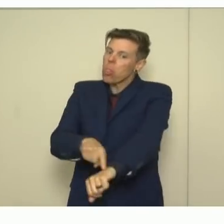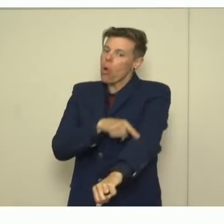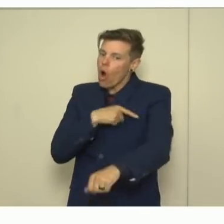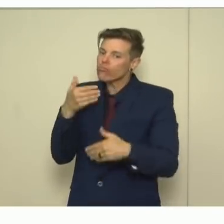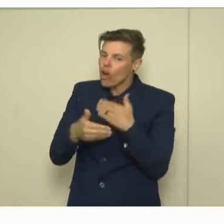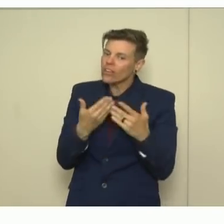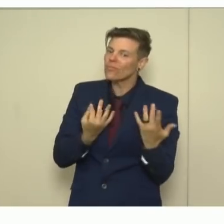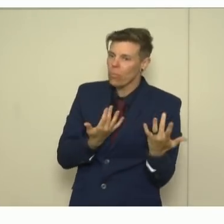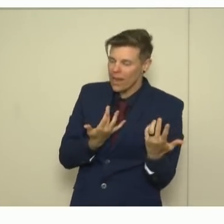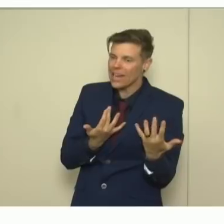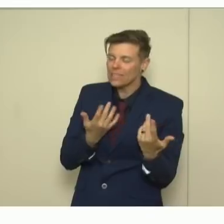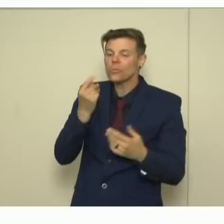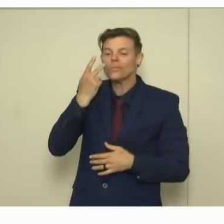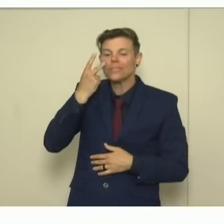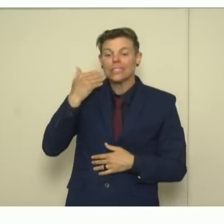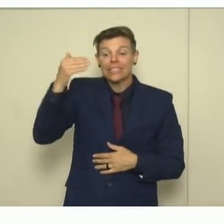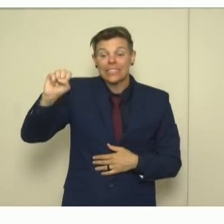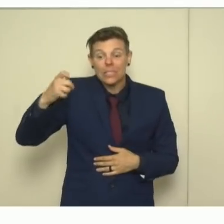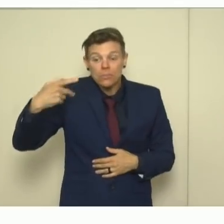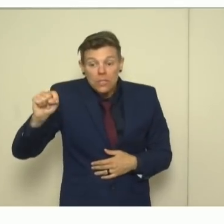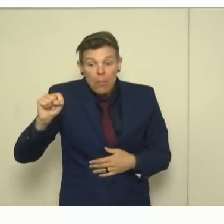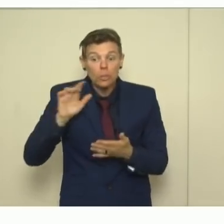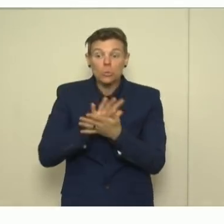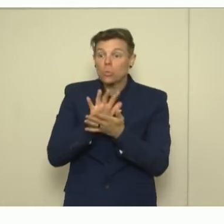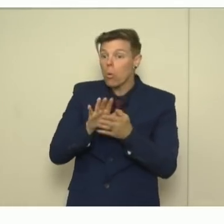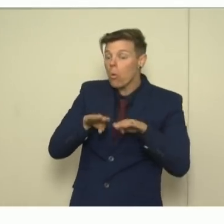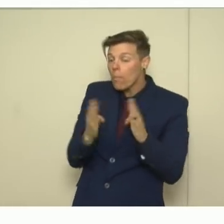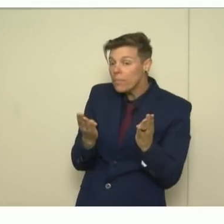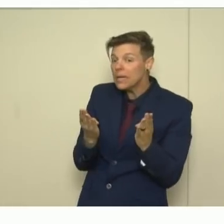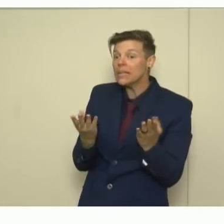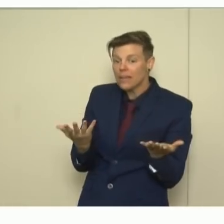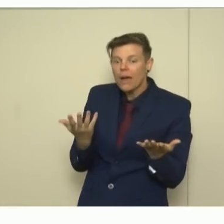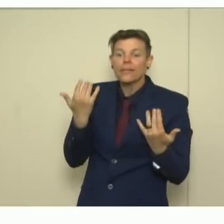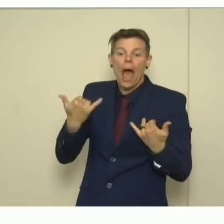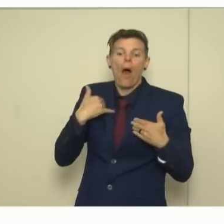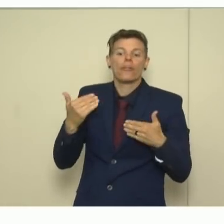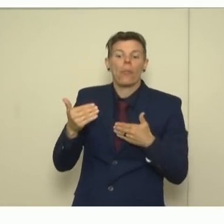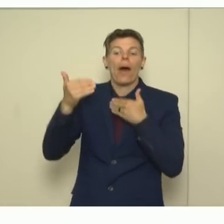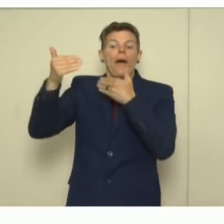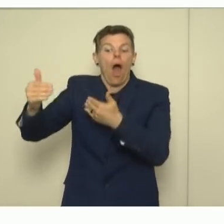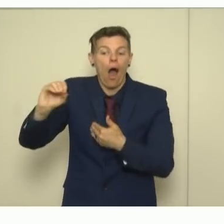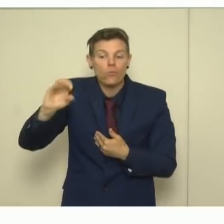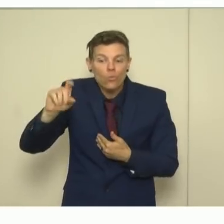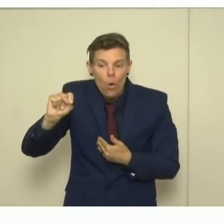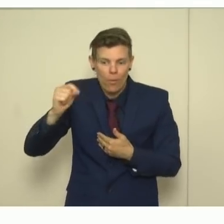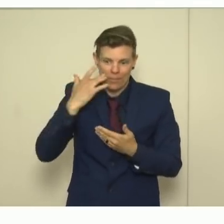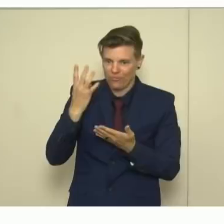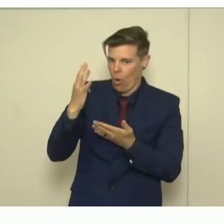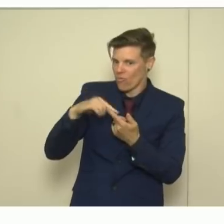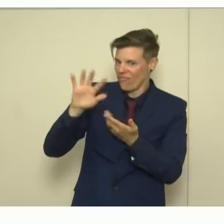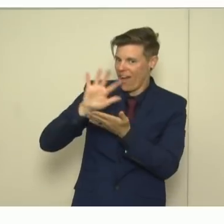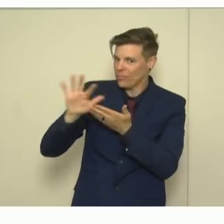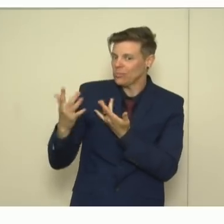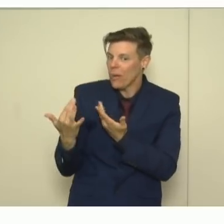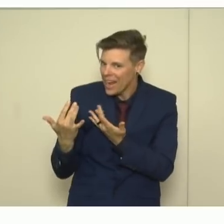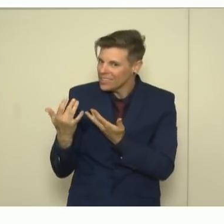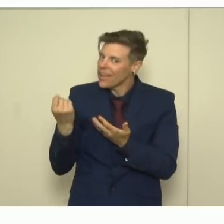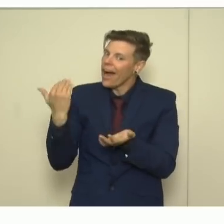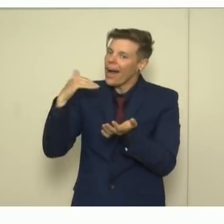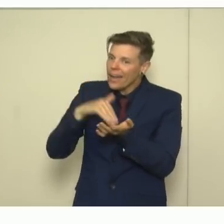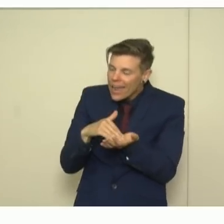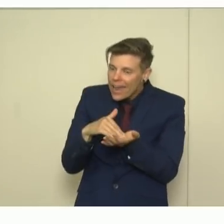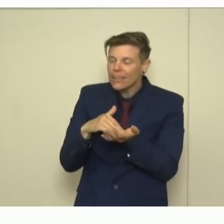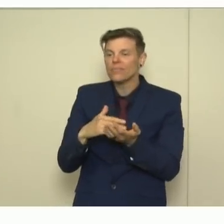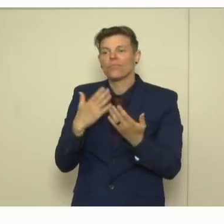doing. You're only missing one gating criteria. And just thank you to New Mexicans for doing everything you've done to bring these numbers